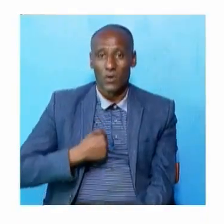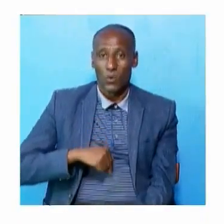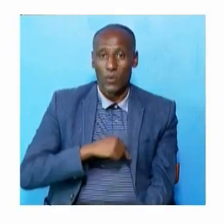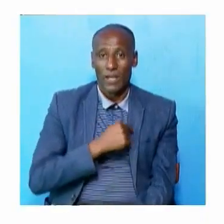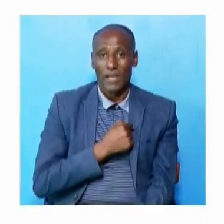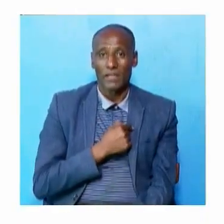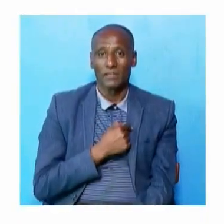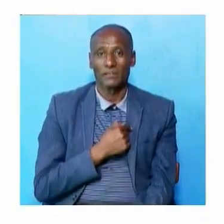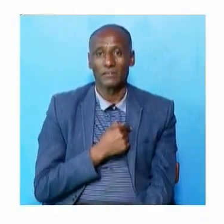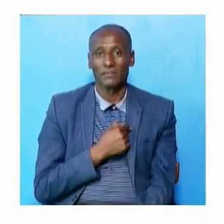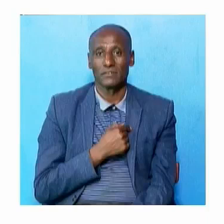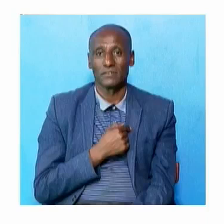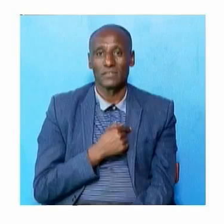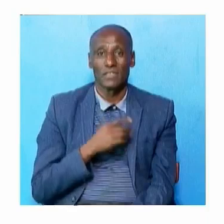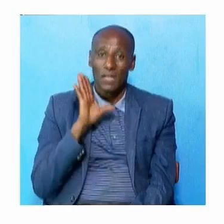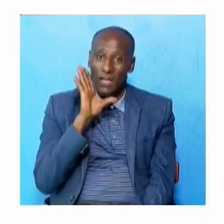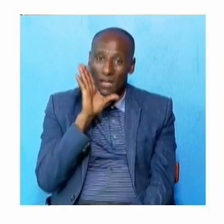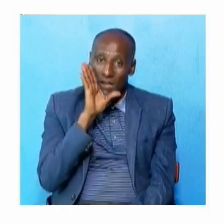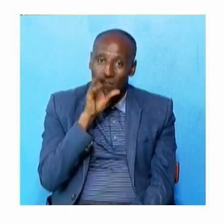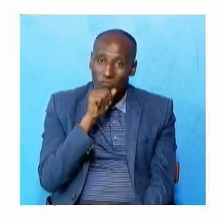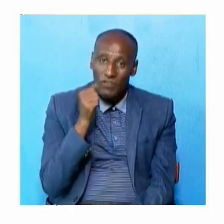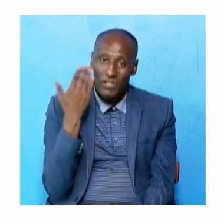we finished